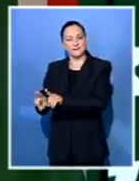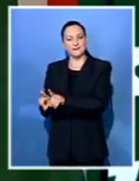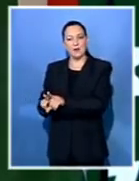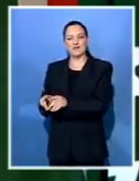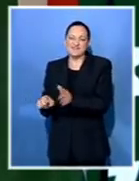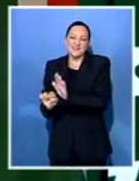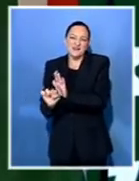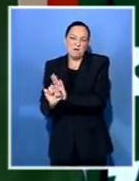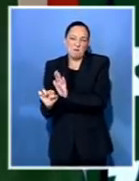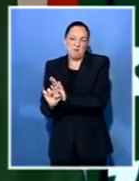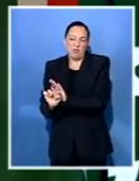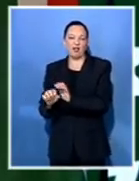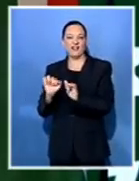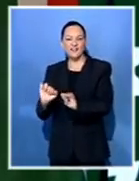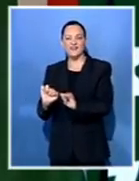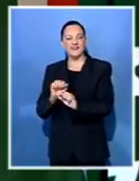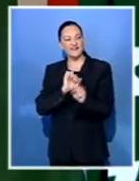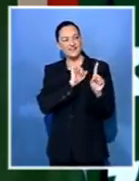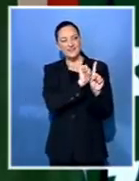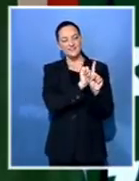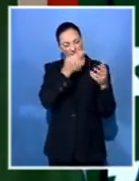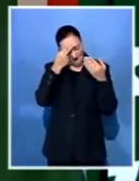his service and love for his country.